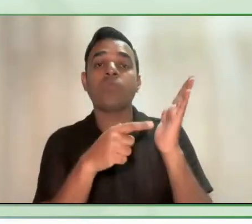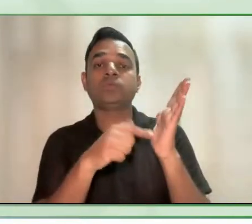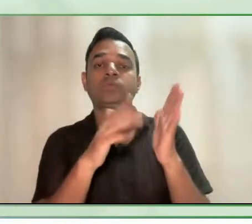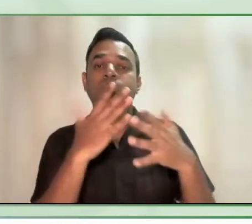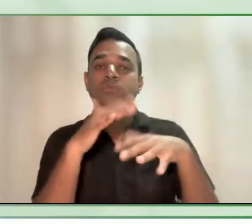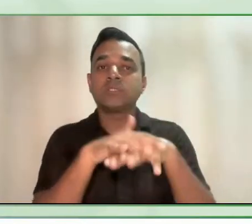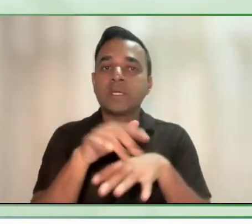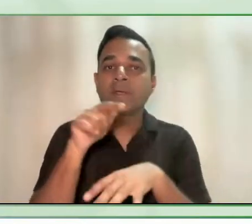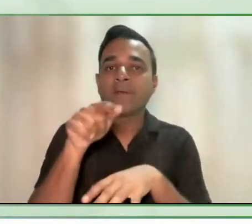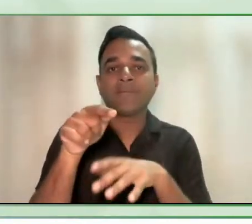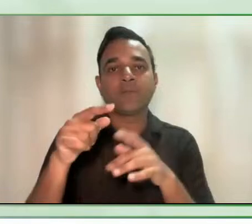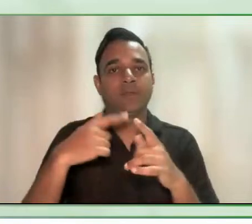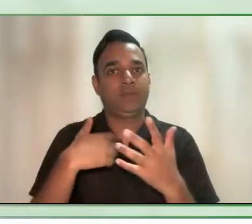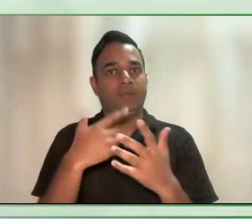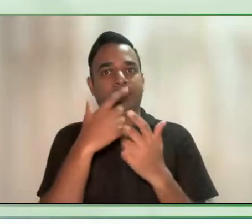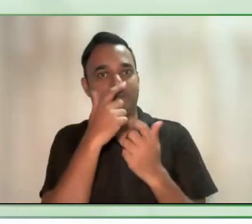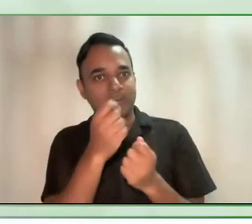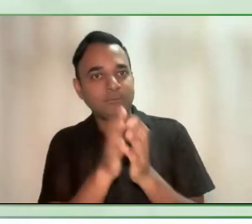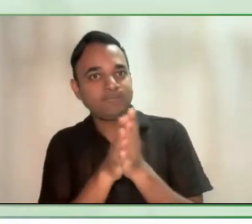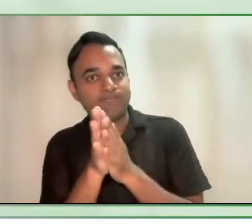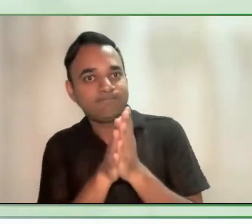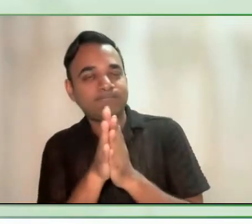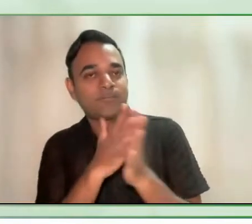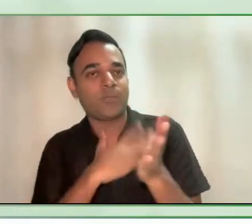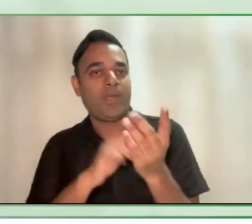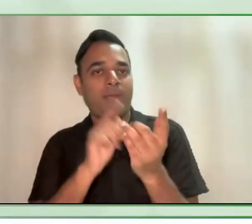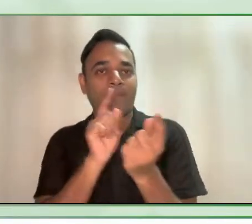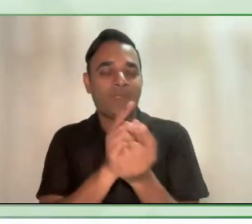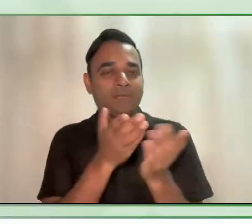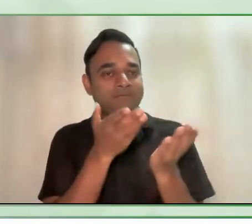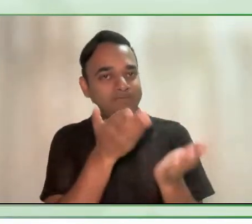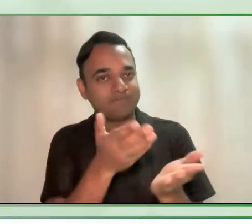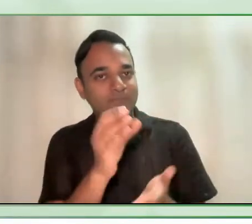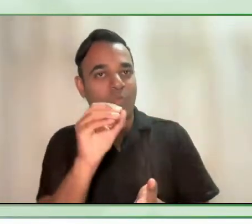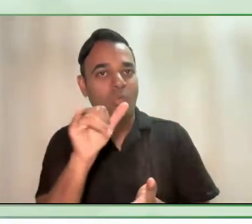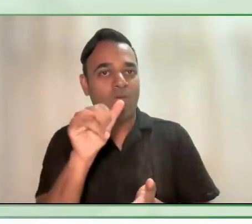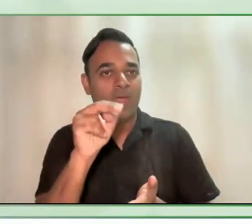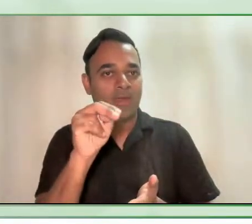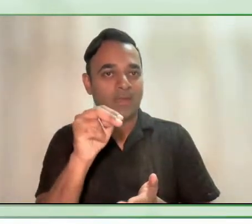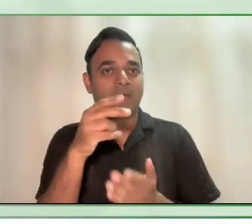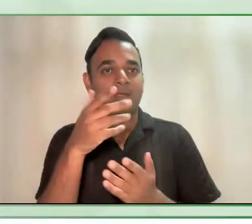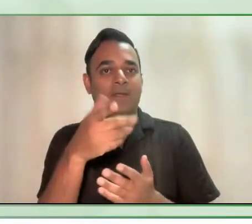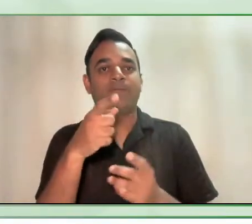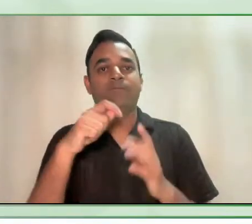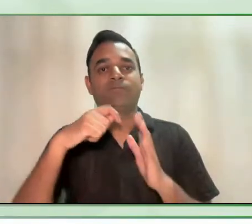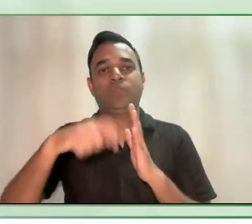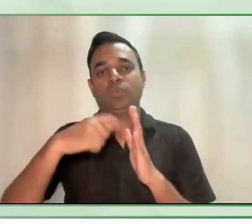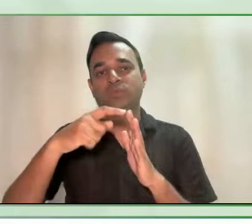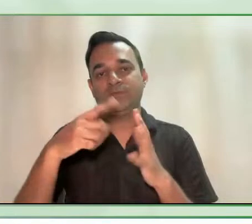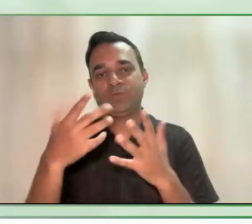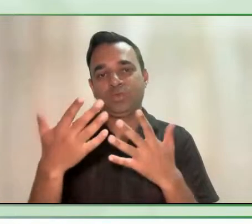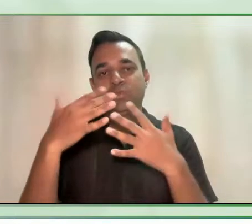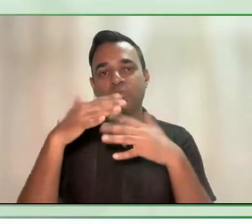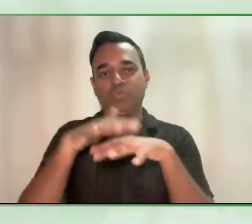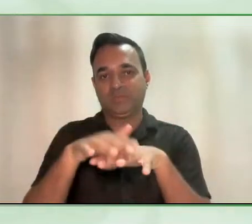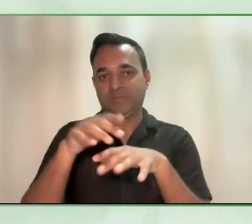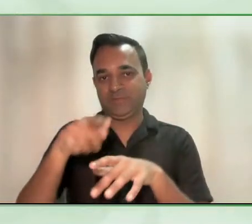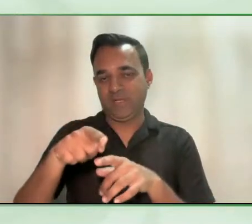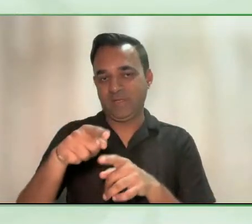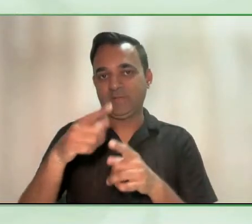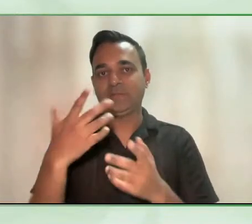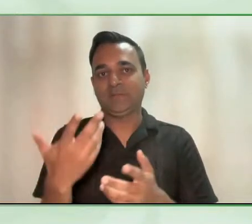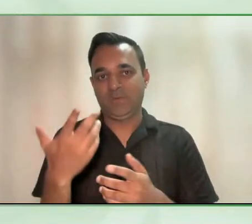Arts. Hi, Oyen. Maybe you'd like to introduce yourself to the audience.